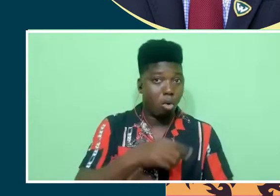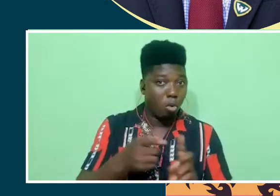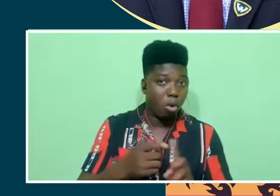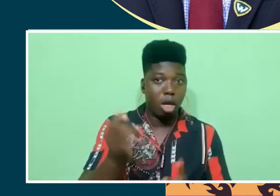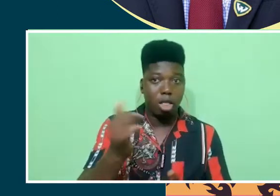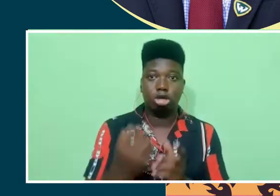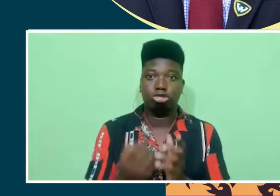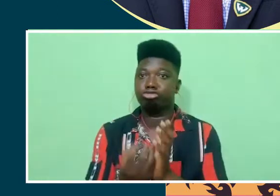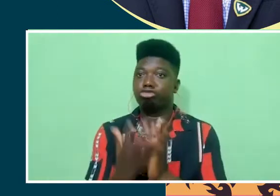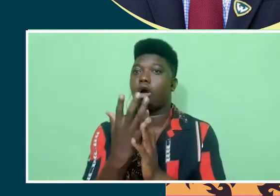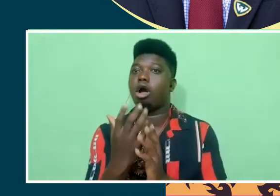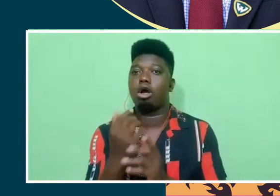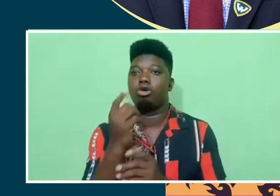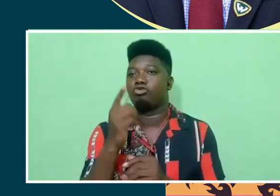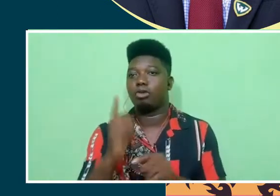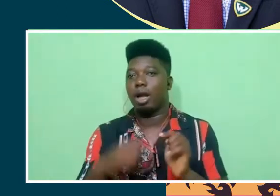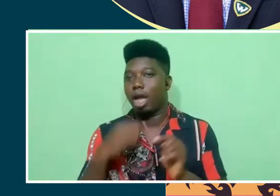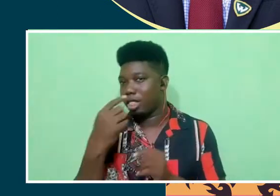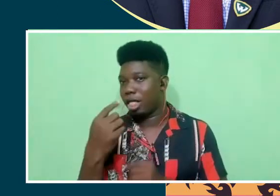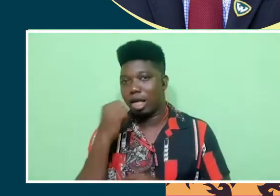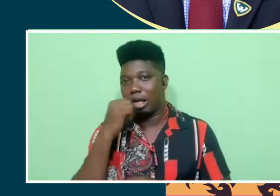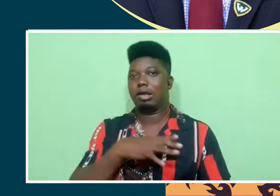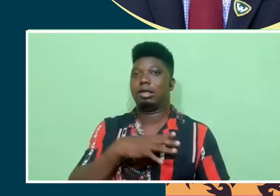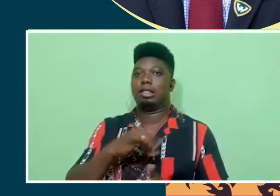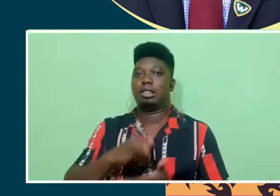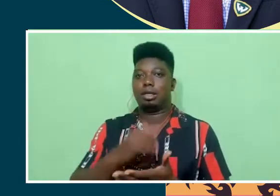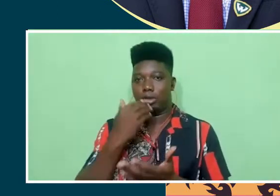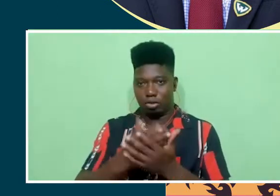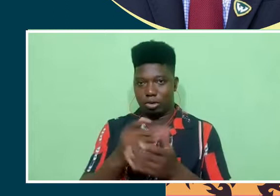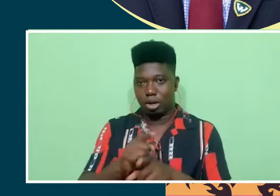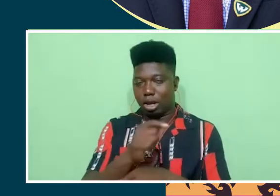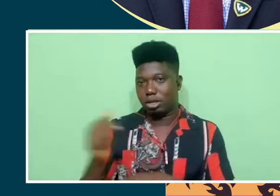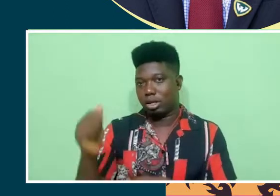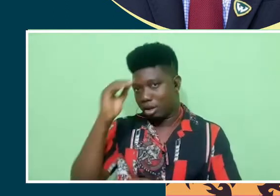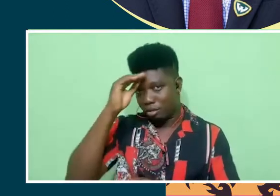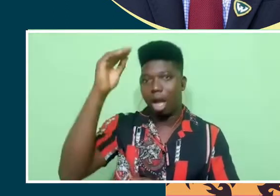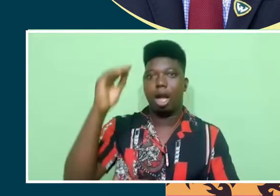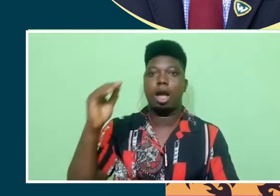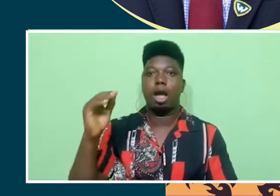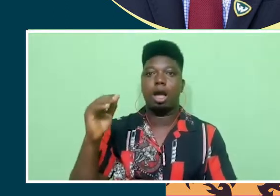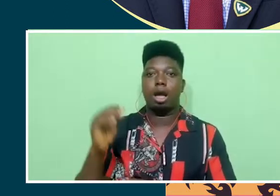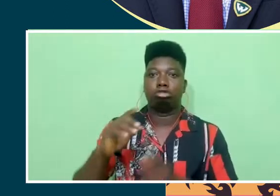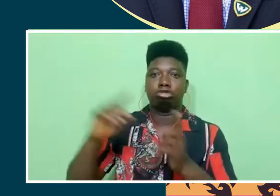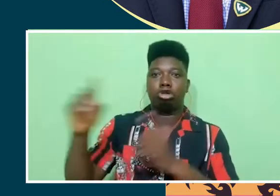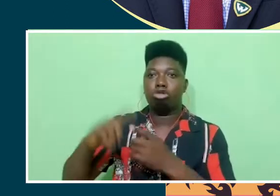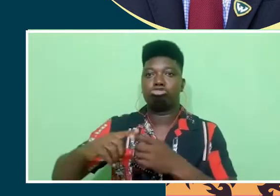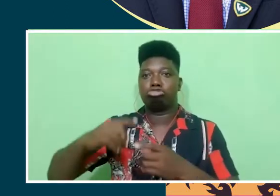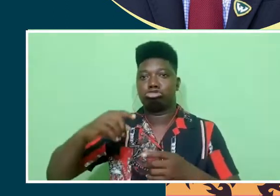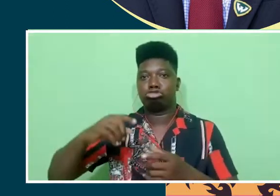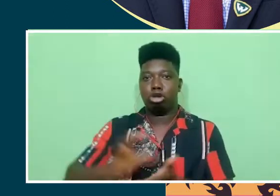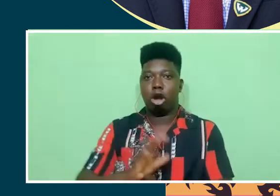tell a lady to say you're as good as a man, yet for her to go to college, for her to progress to school, you had to lower her